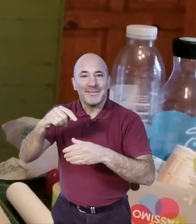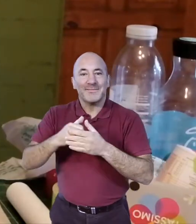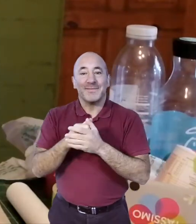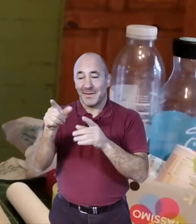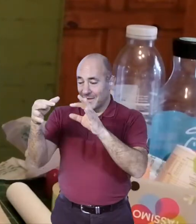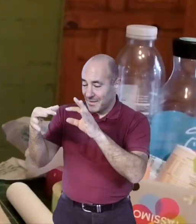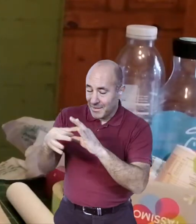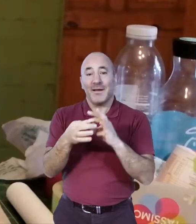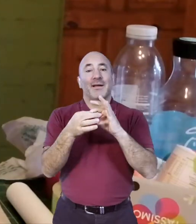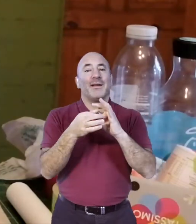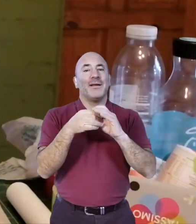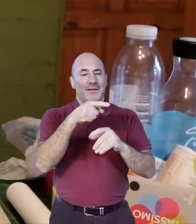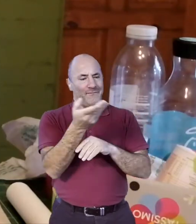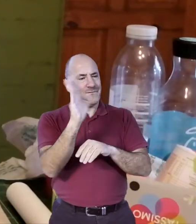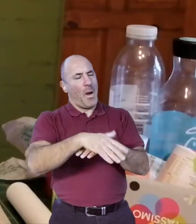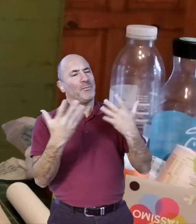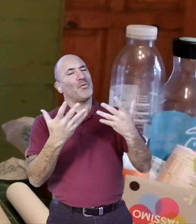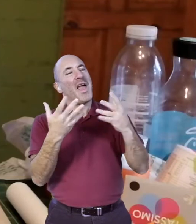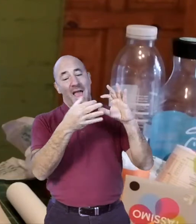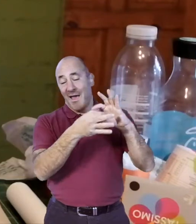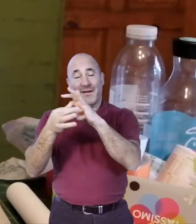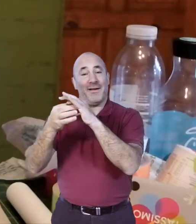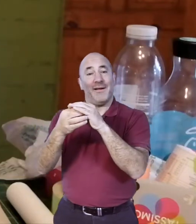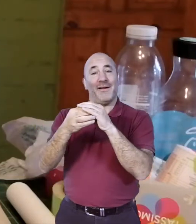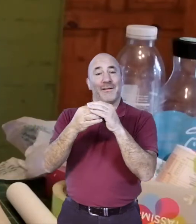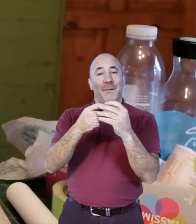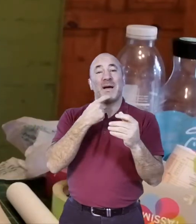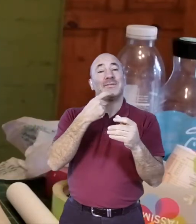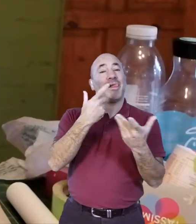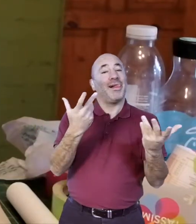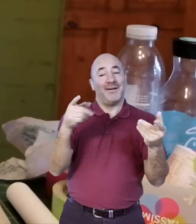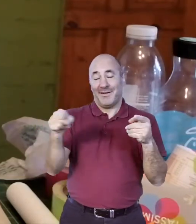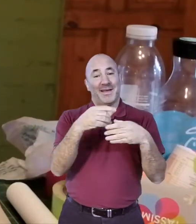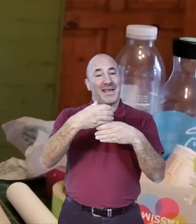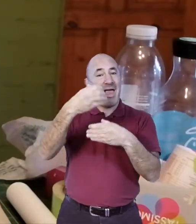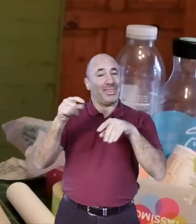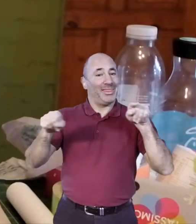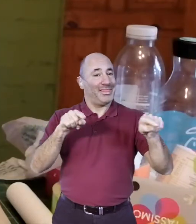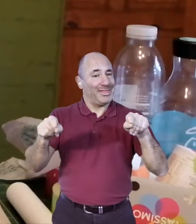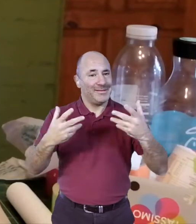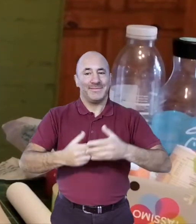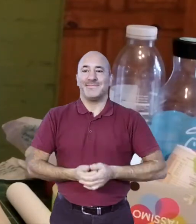So this was to resemble the environment that he was from.